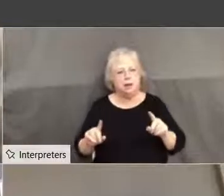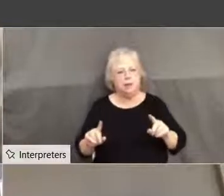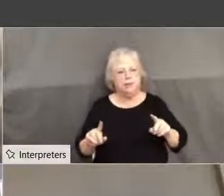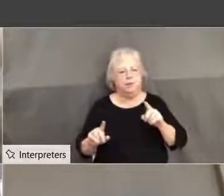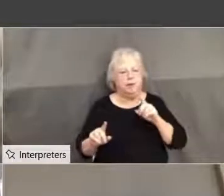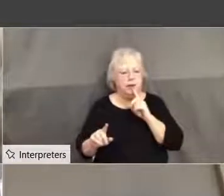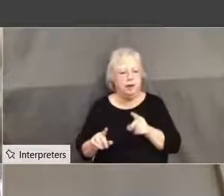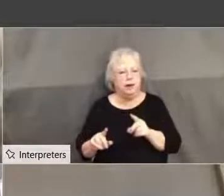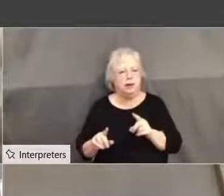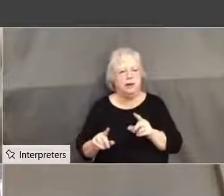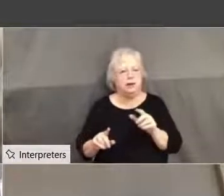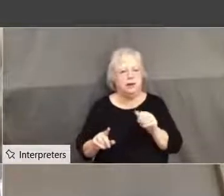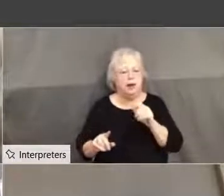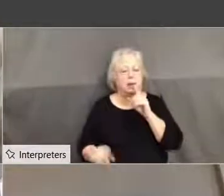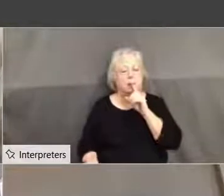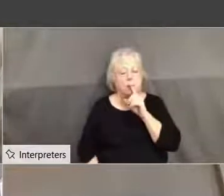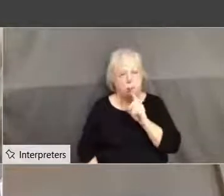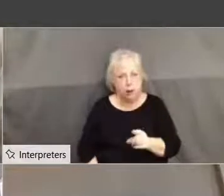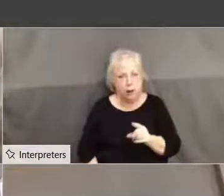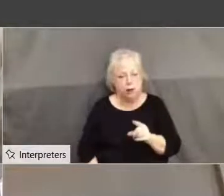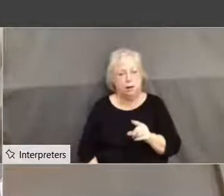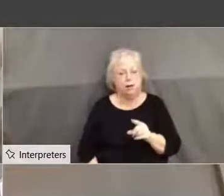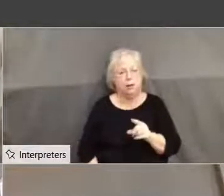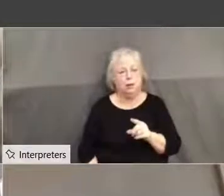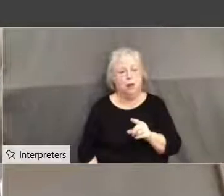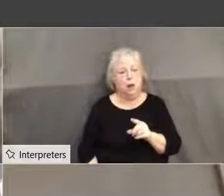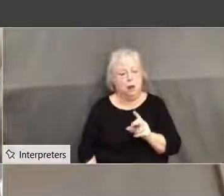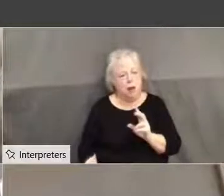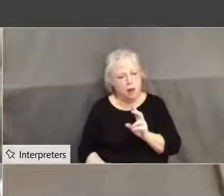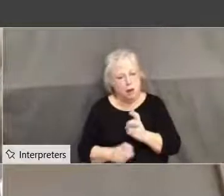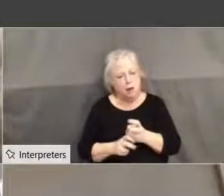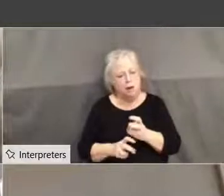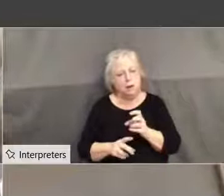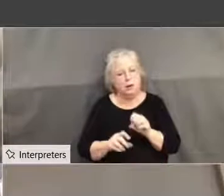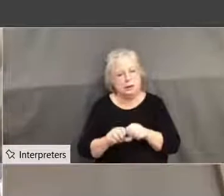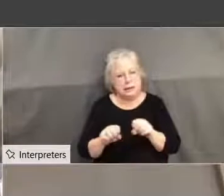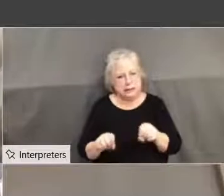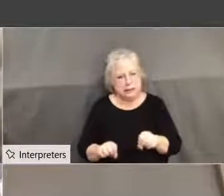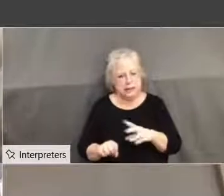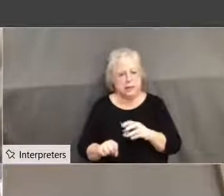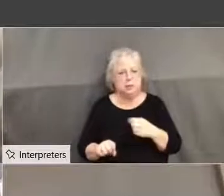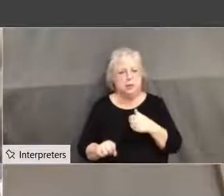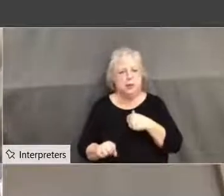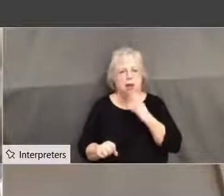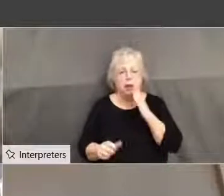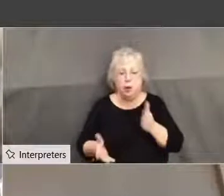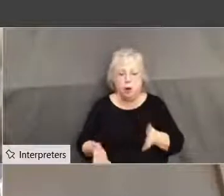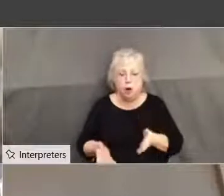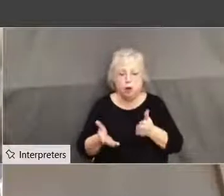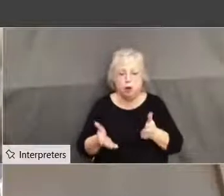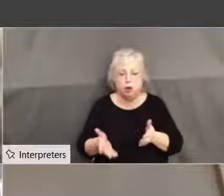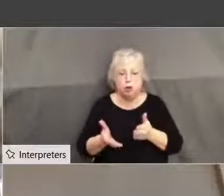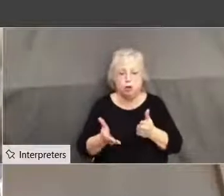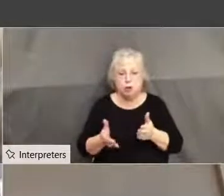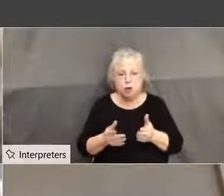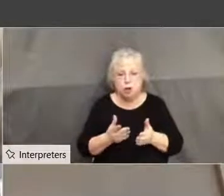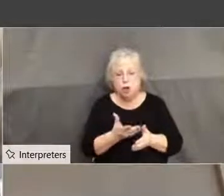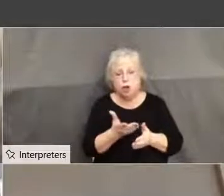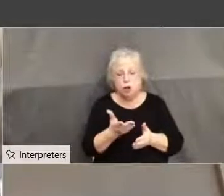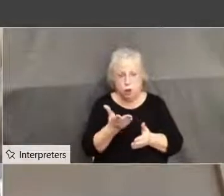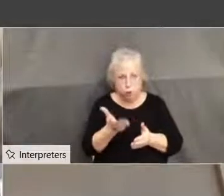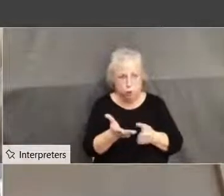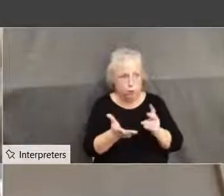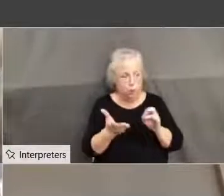a real hard system, and I would urge you and the mayor and Stacy to look at